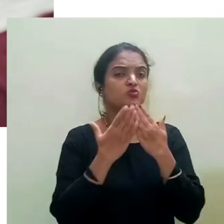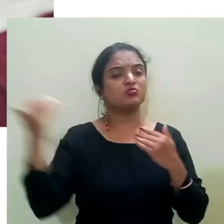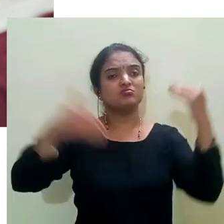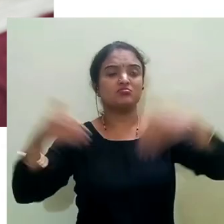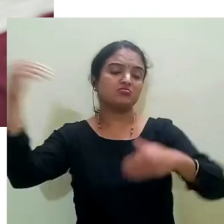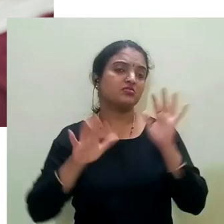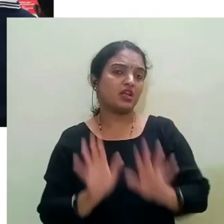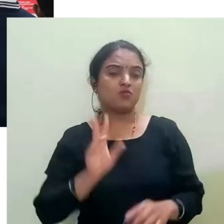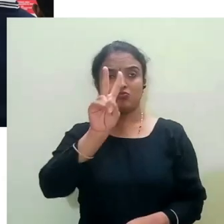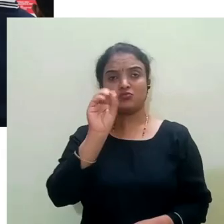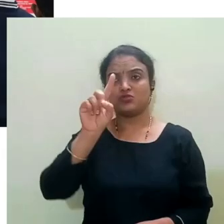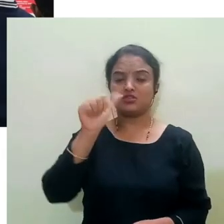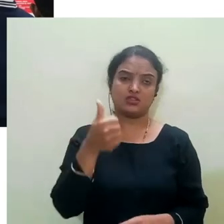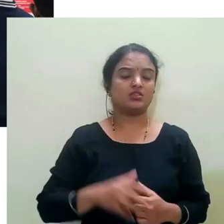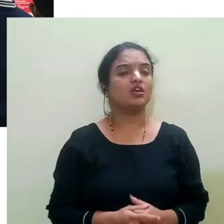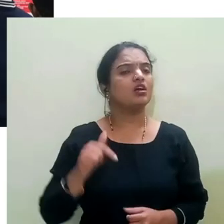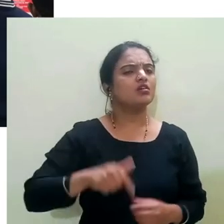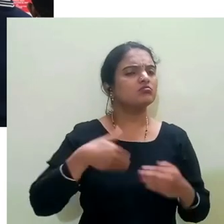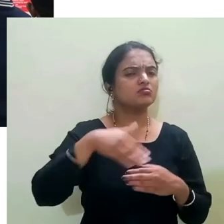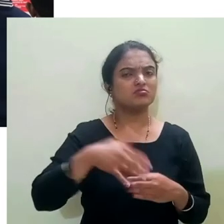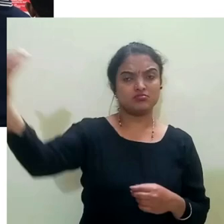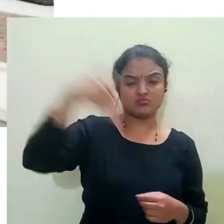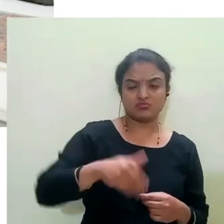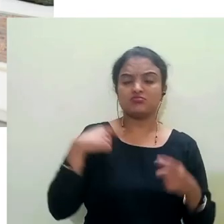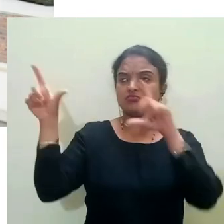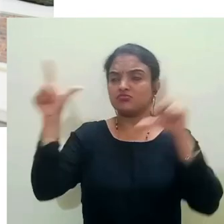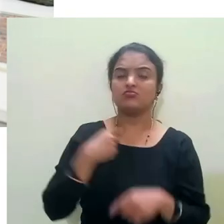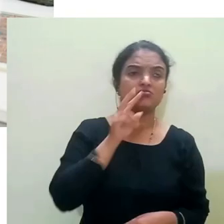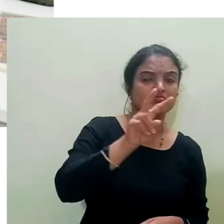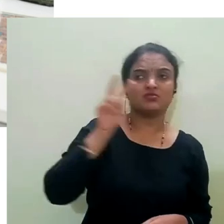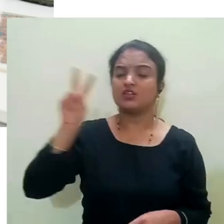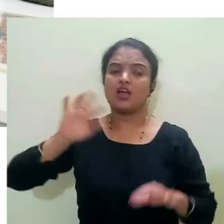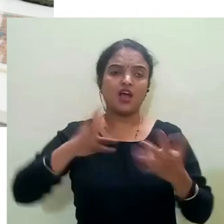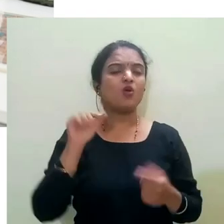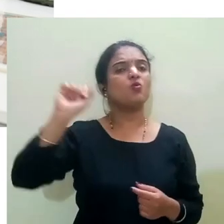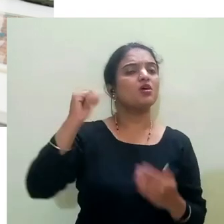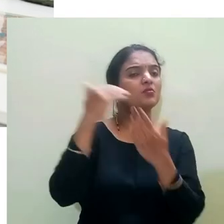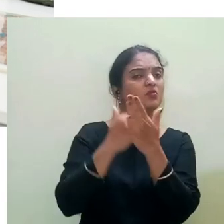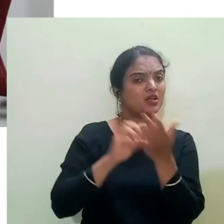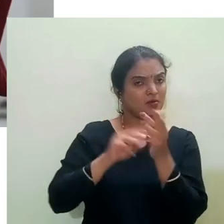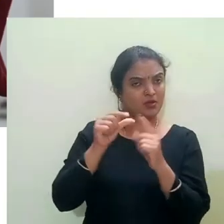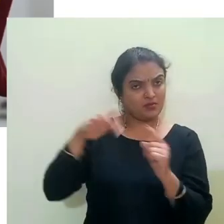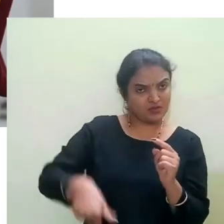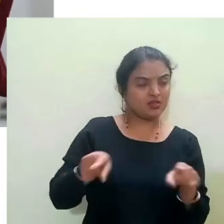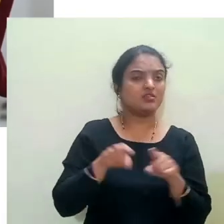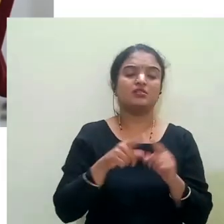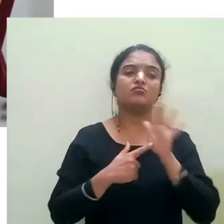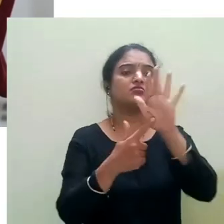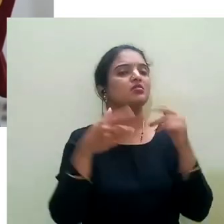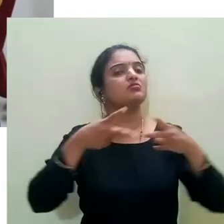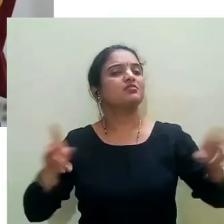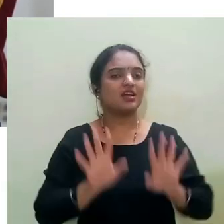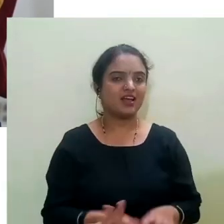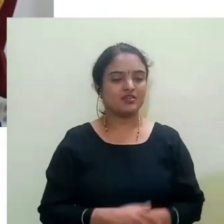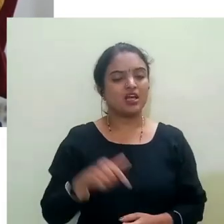running workshops with school groups since 2016. They may take the form of visits to the MAP Education Center or outreach programs to